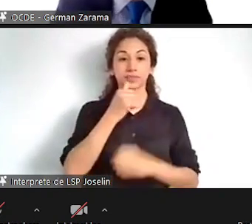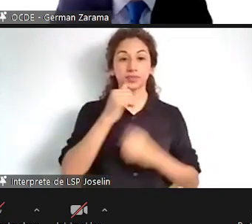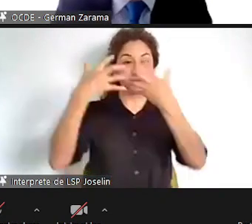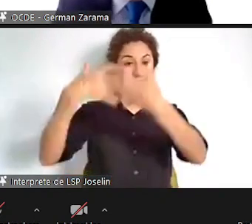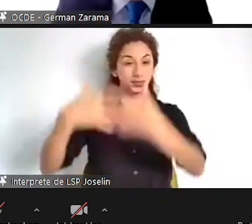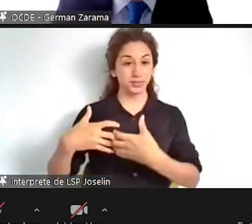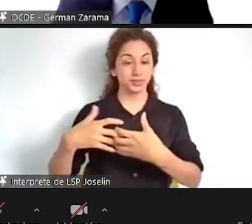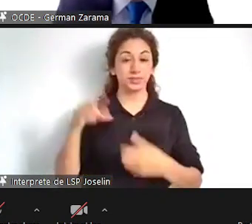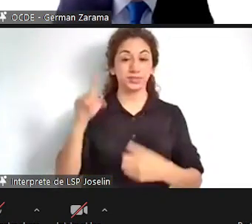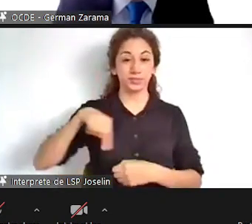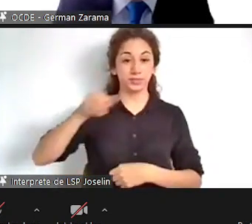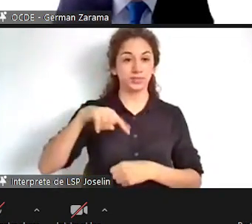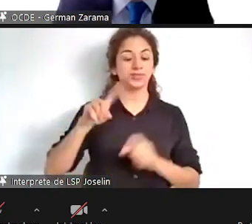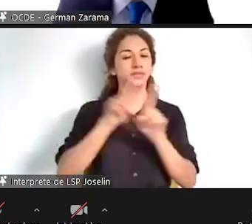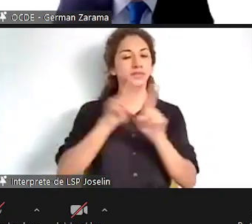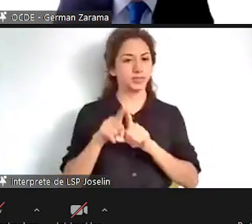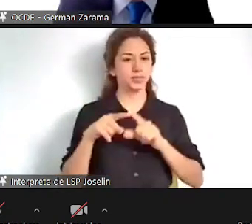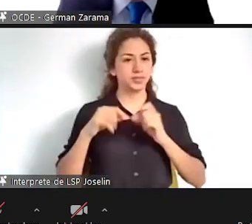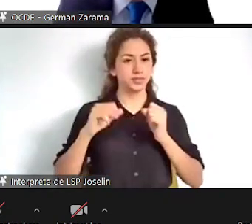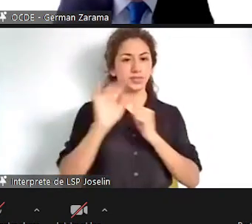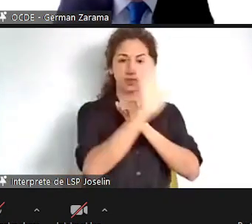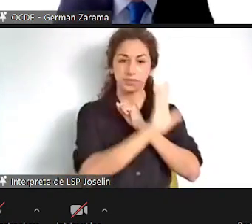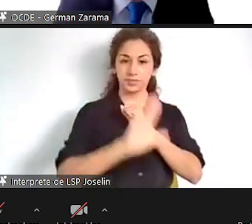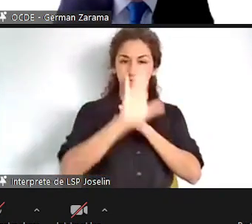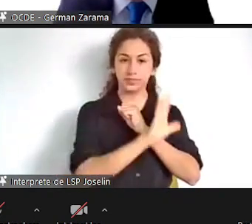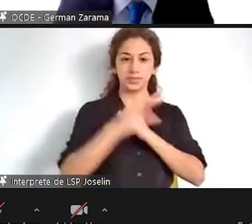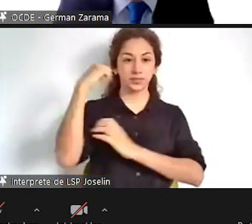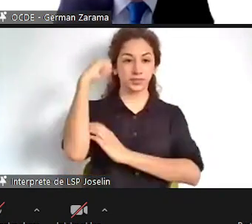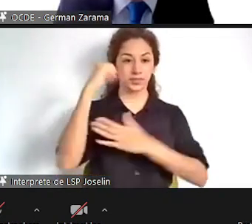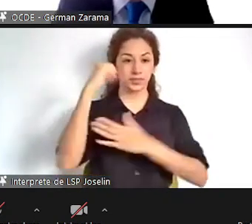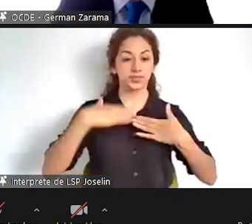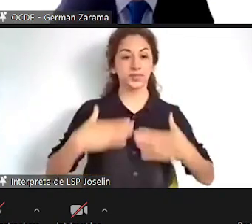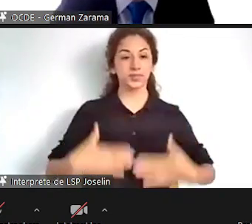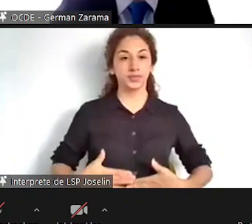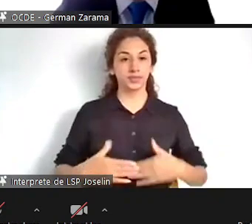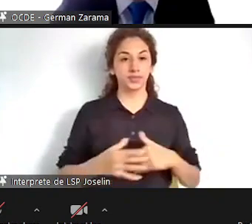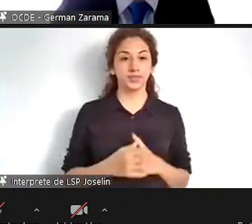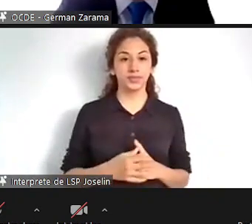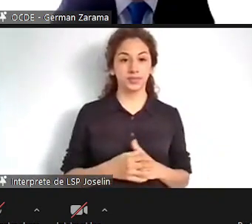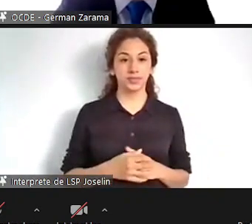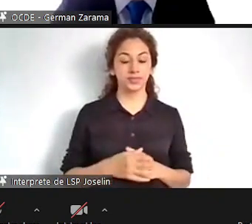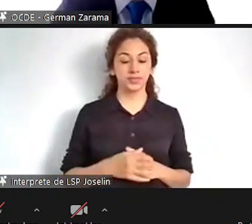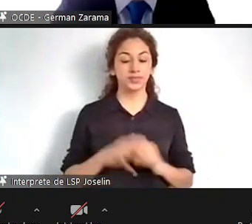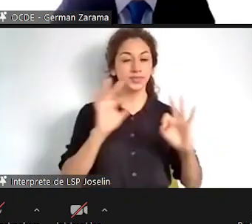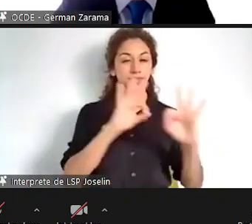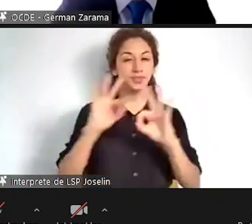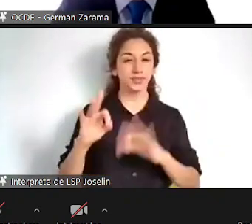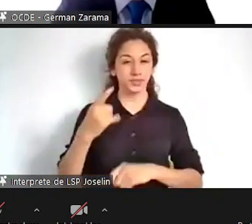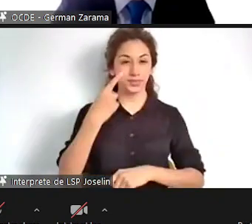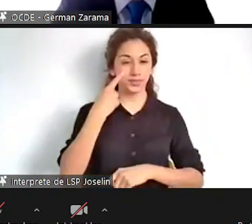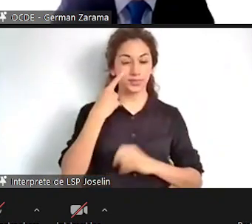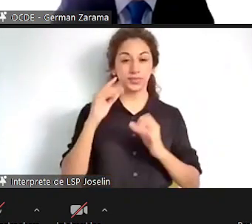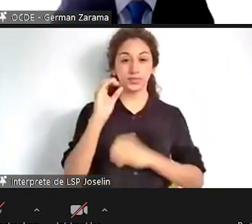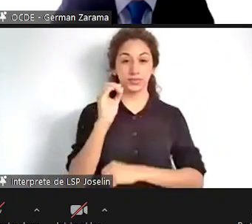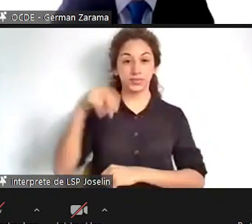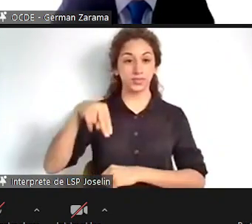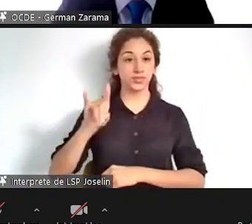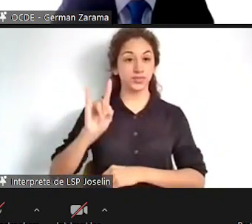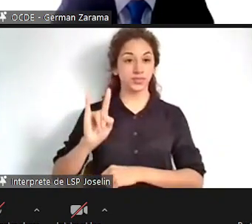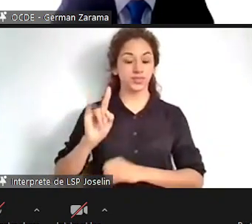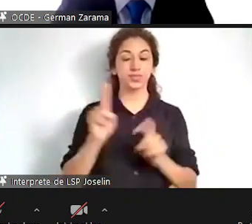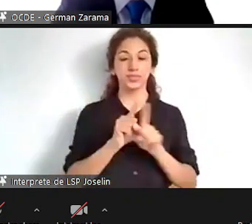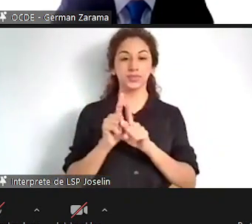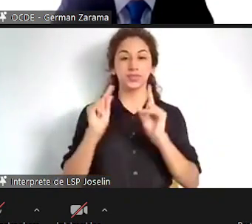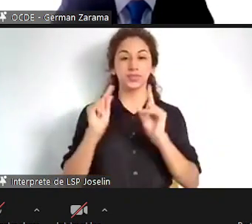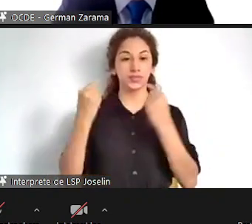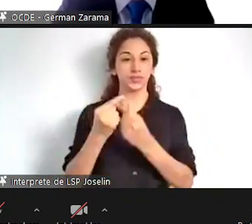uh to pinpoint that the government and the businesses are defensive are stewards of human rights and as acknowledged